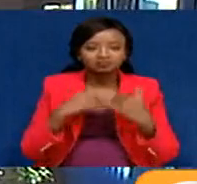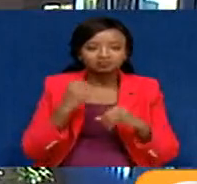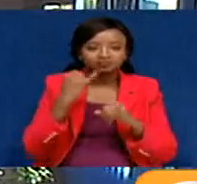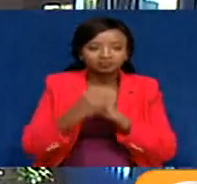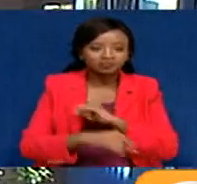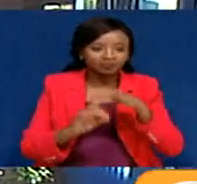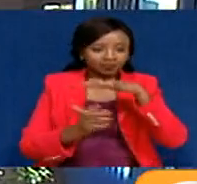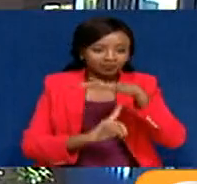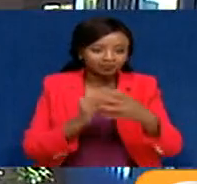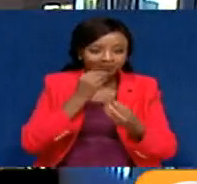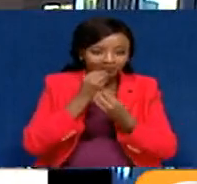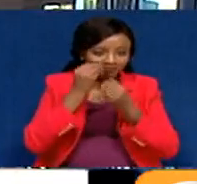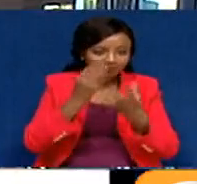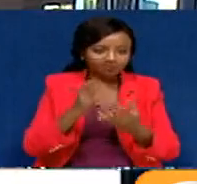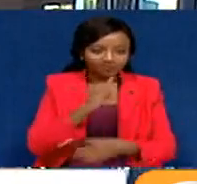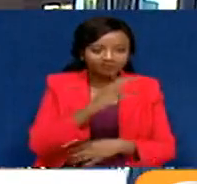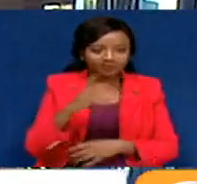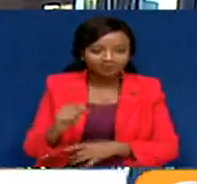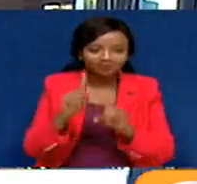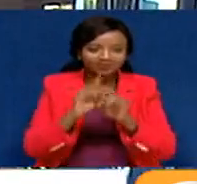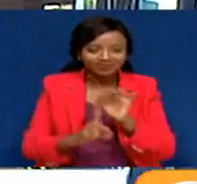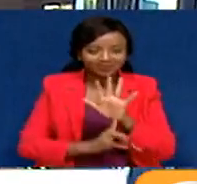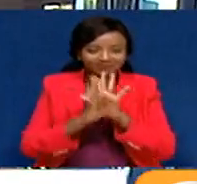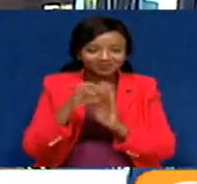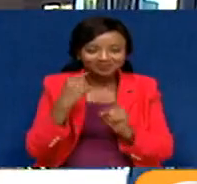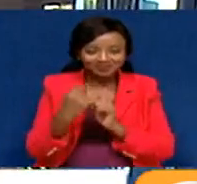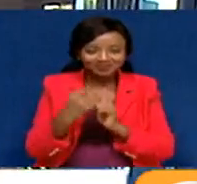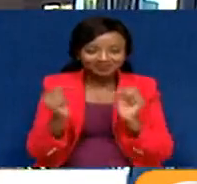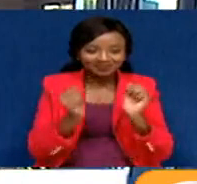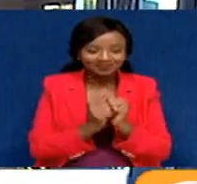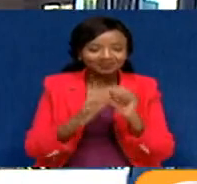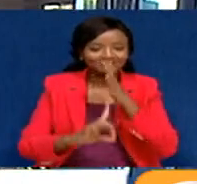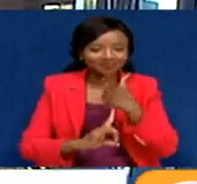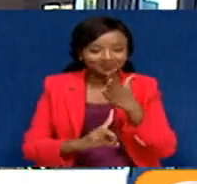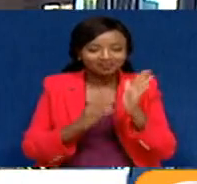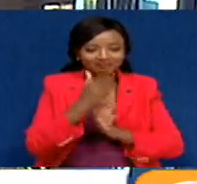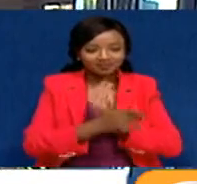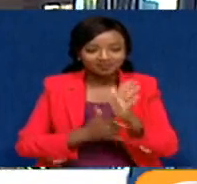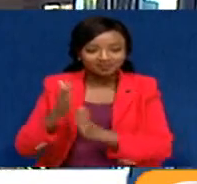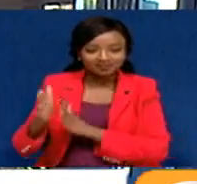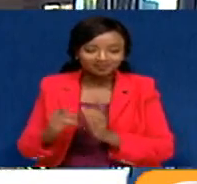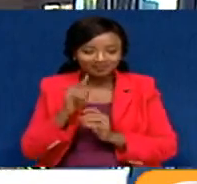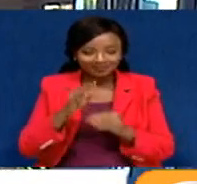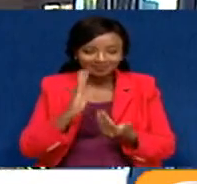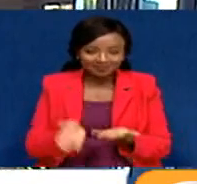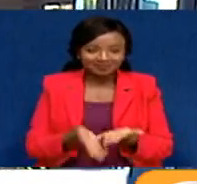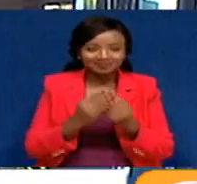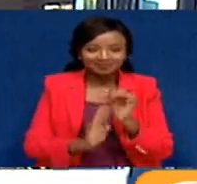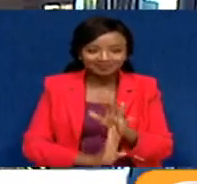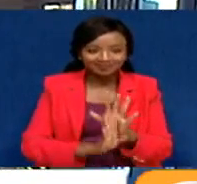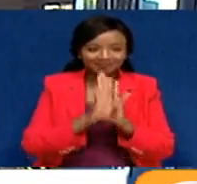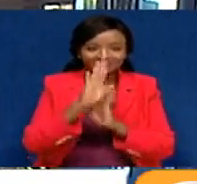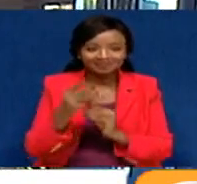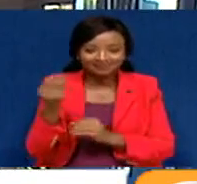Finally, the Ministry of Information and Communication has developed a 10-year Kenya Digital Master Plan that will spur growth in local and